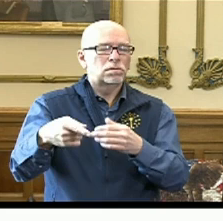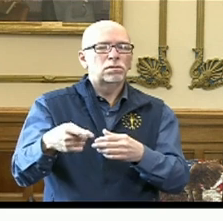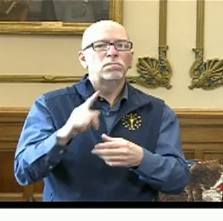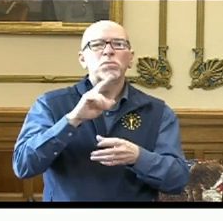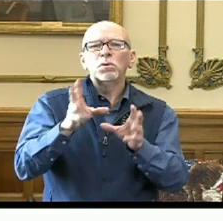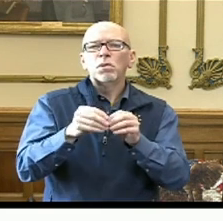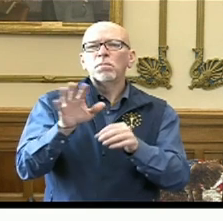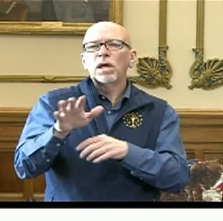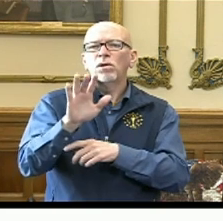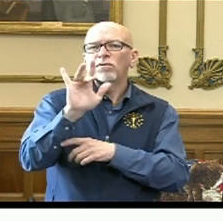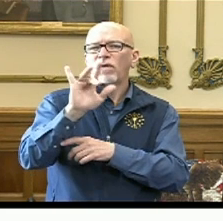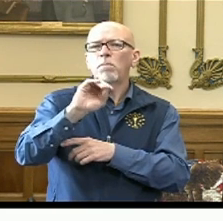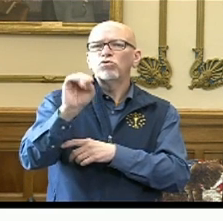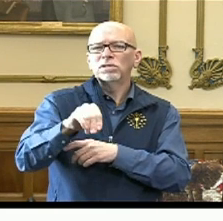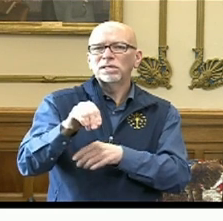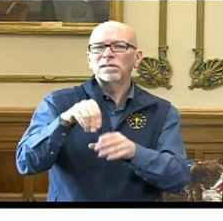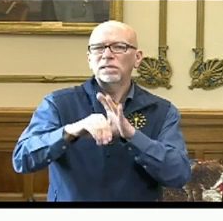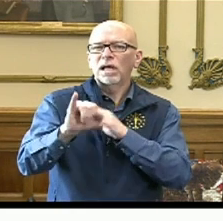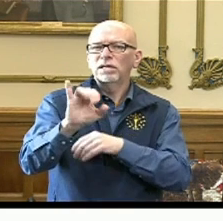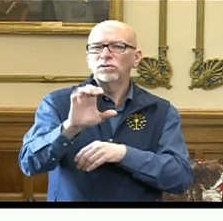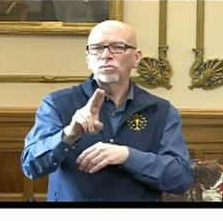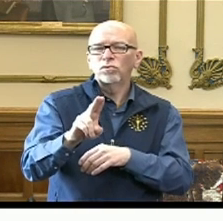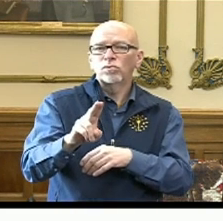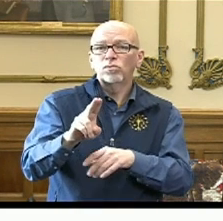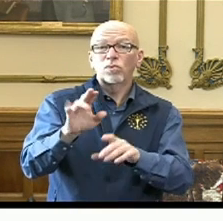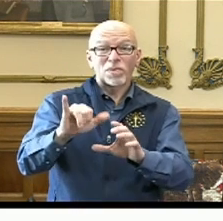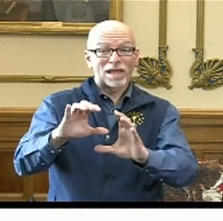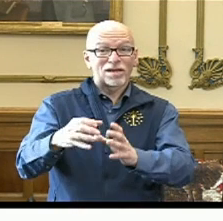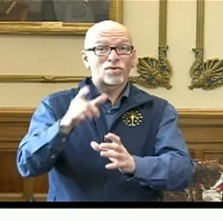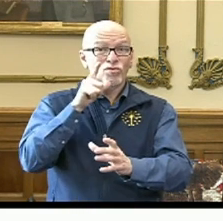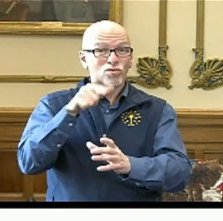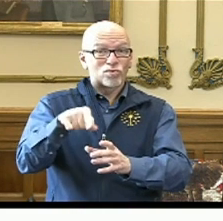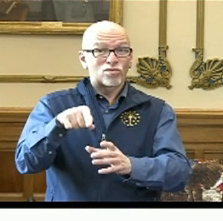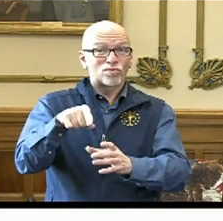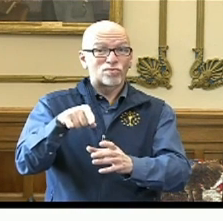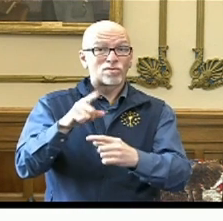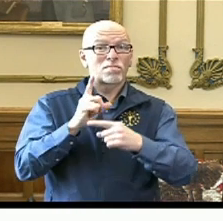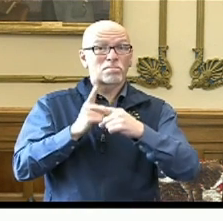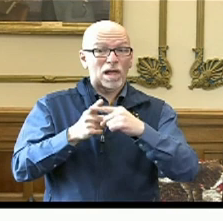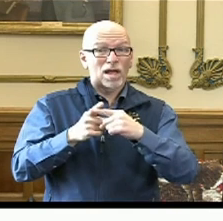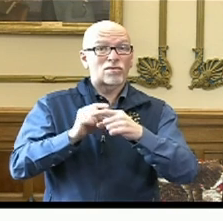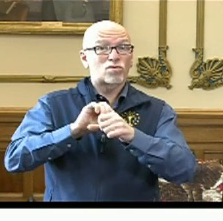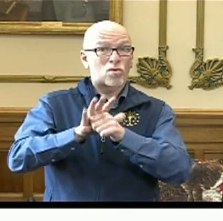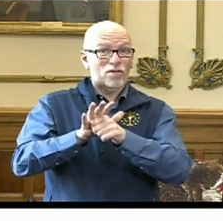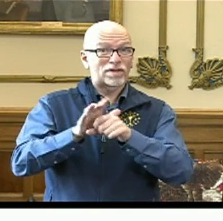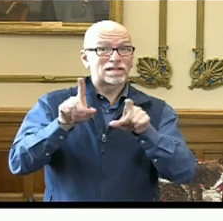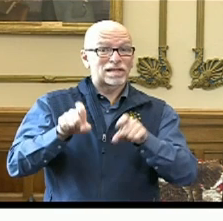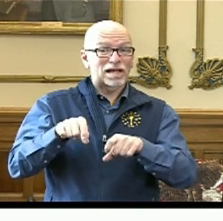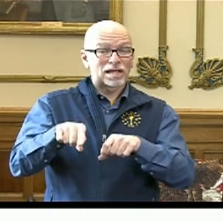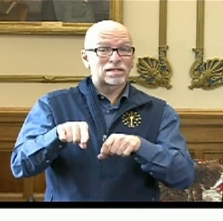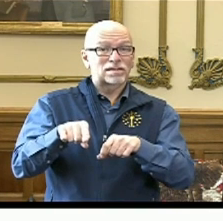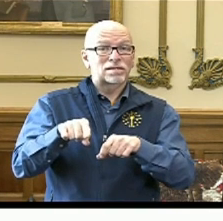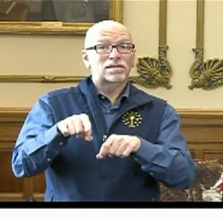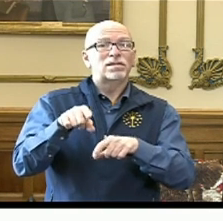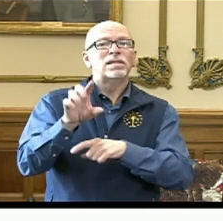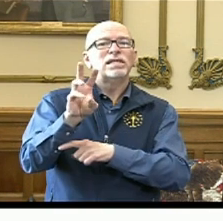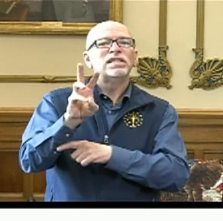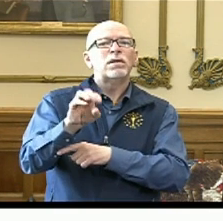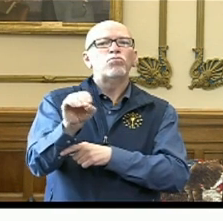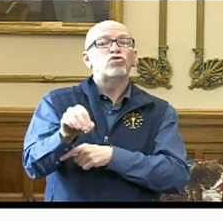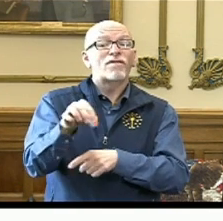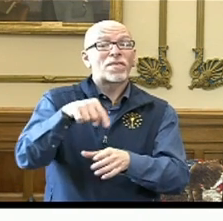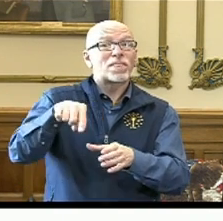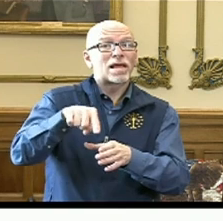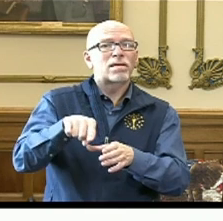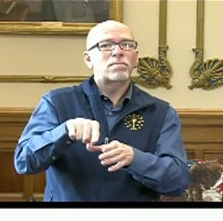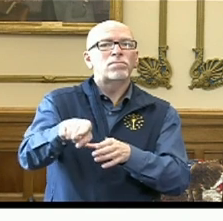total of about 25%. And of those who were admitted with positive COVID-19 tests, 6%